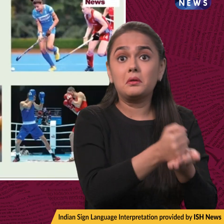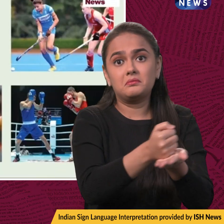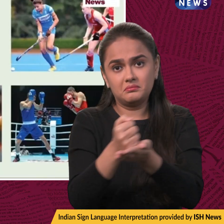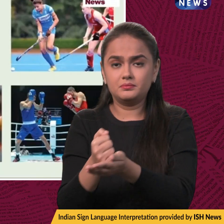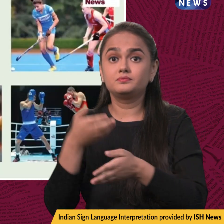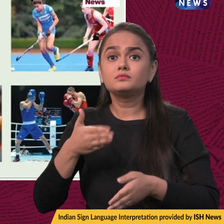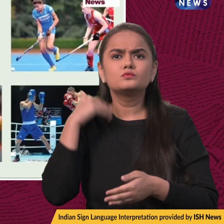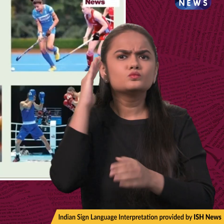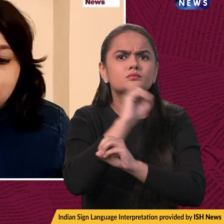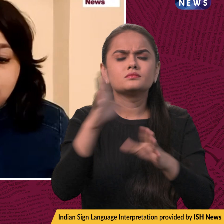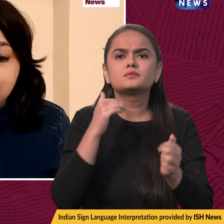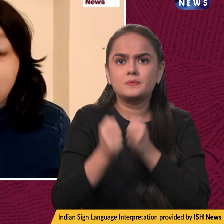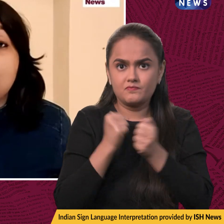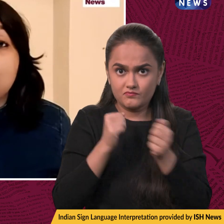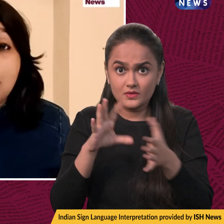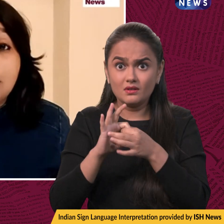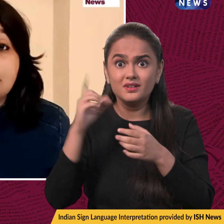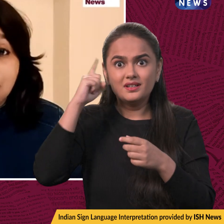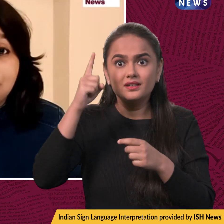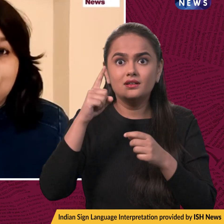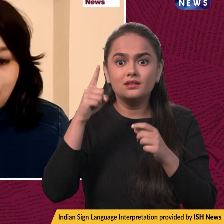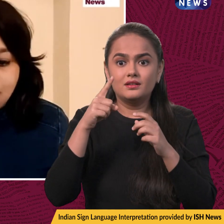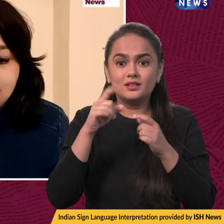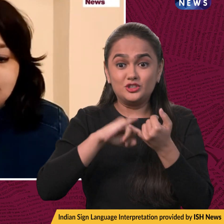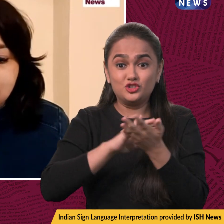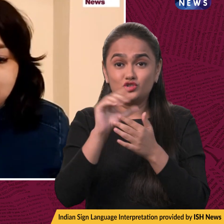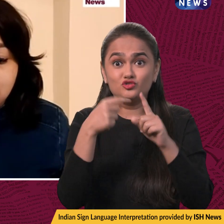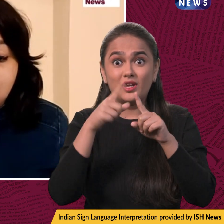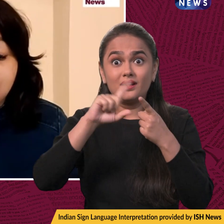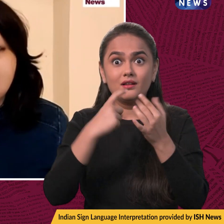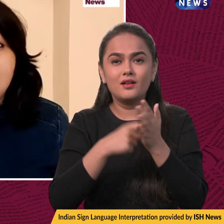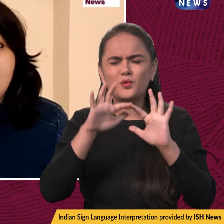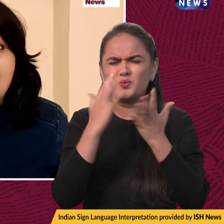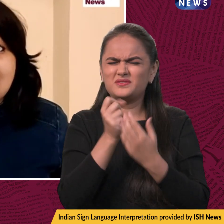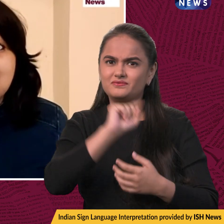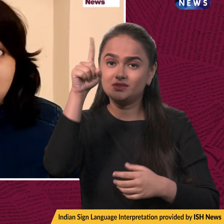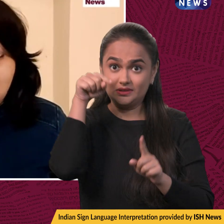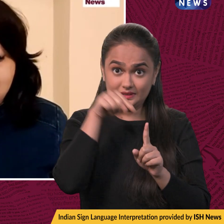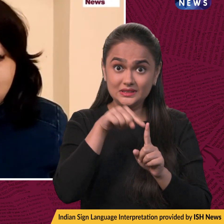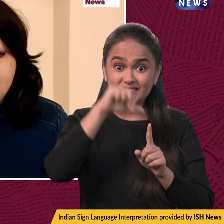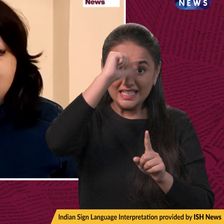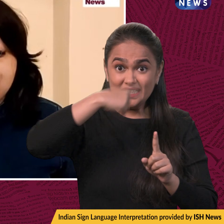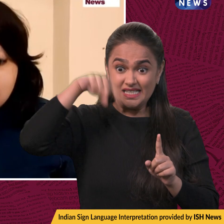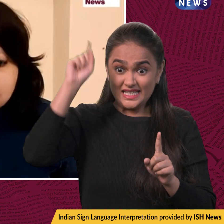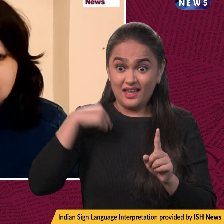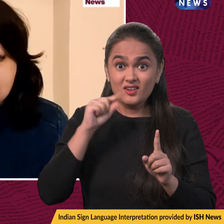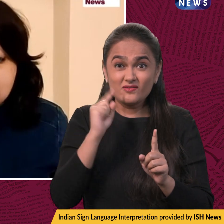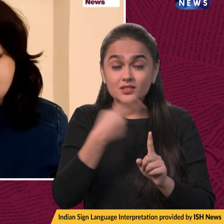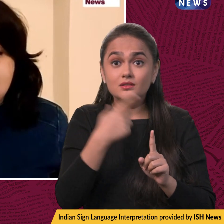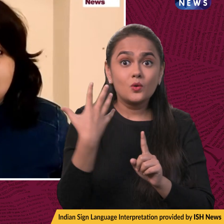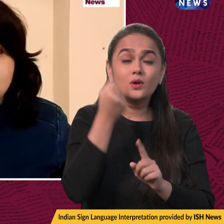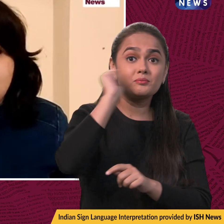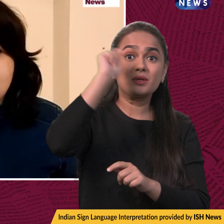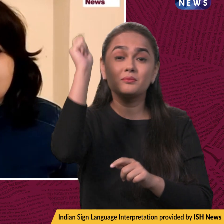to sports news right now, shuttler and former world number 1 Kidambi Srikanth has become the first